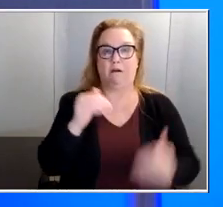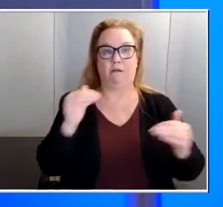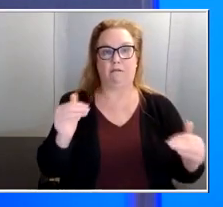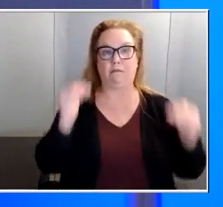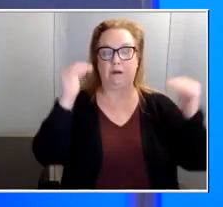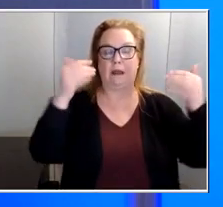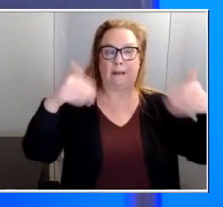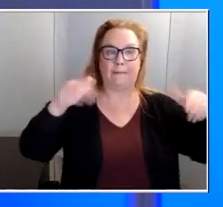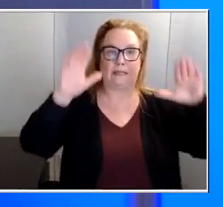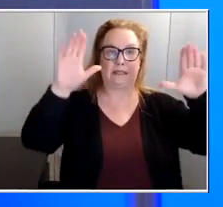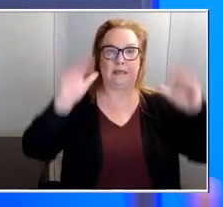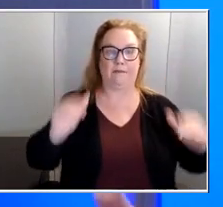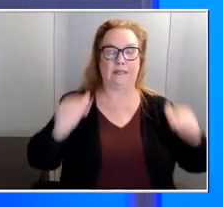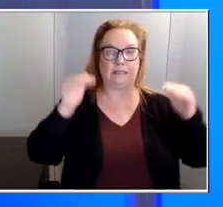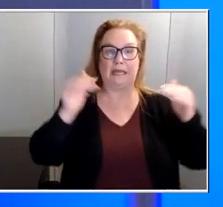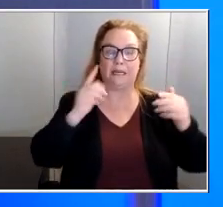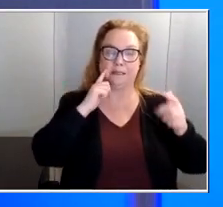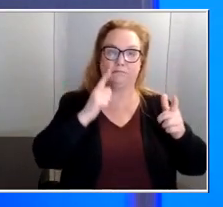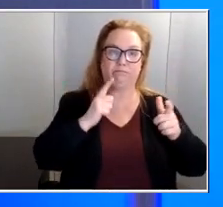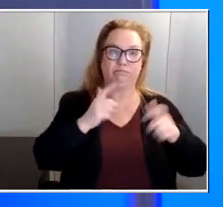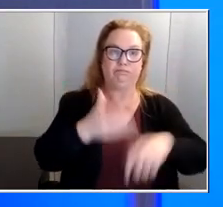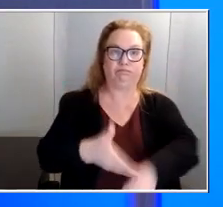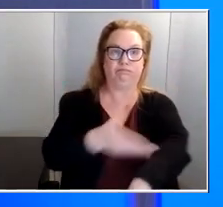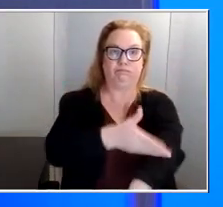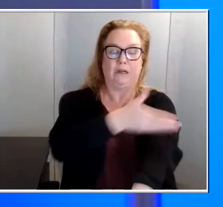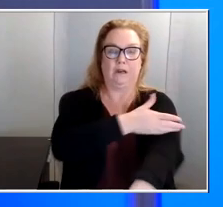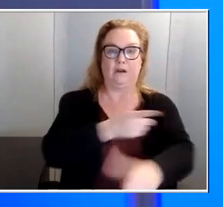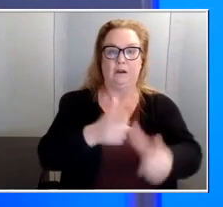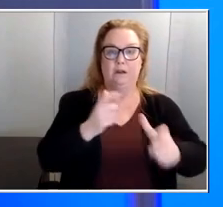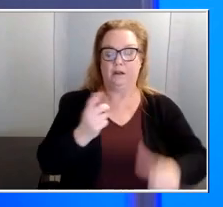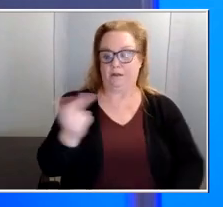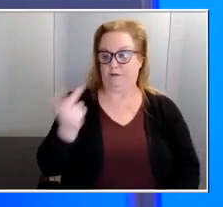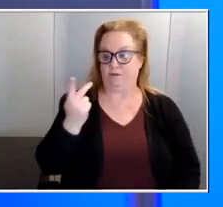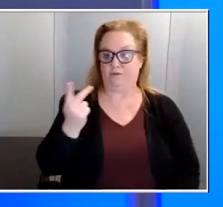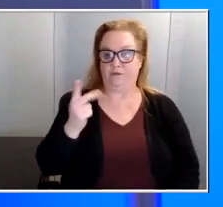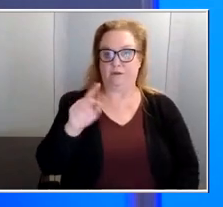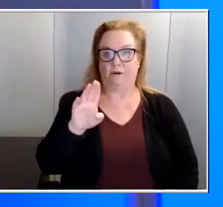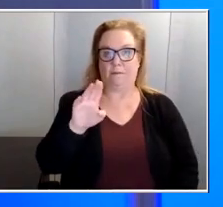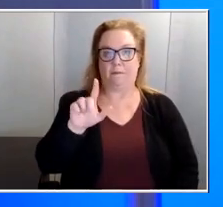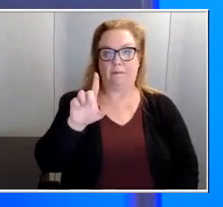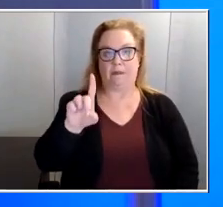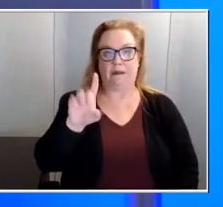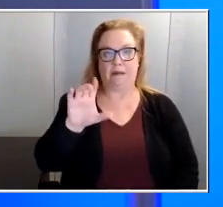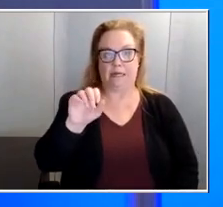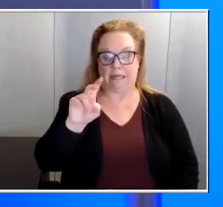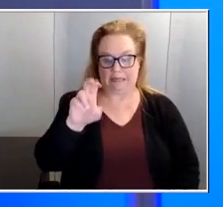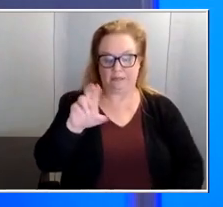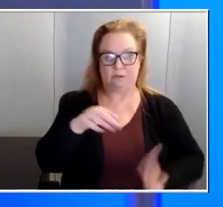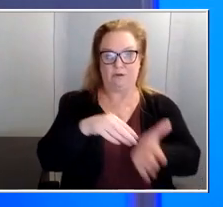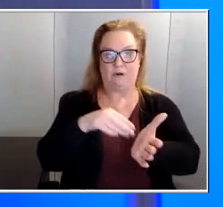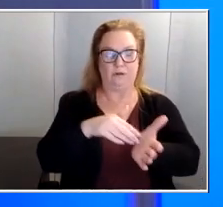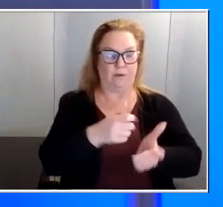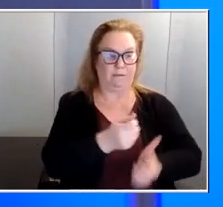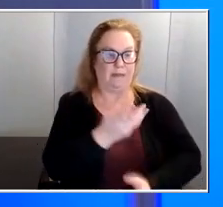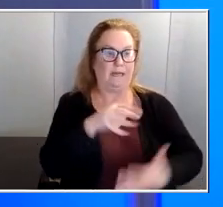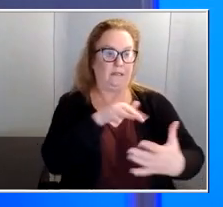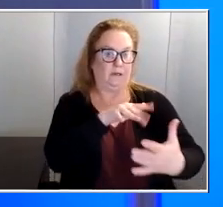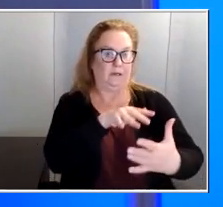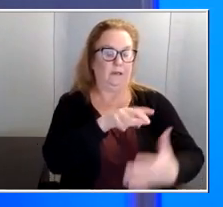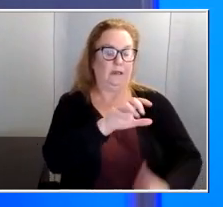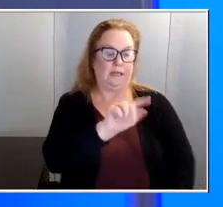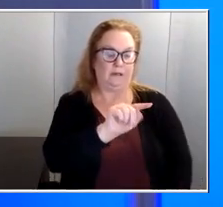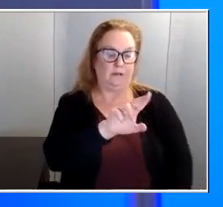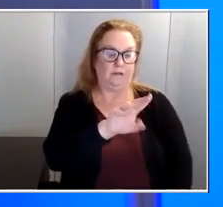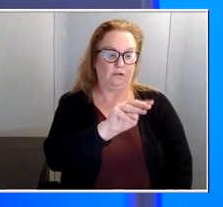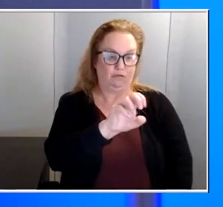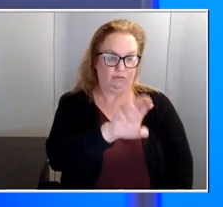It's moving rapidly. Dr. Abdullah and I are both blood cancer doctors, but we have a number of trials now in solid tumors as well. And